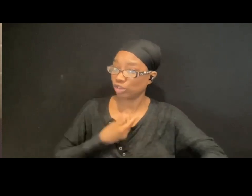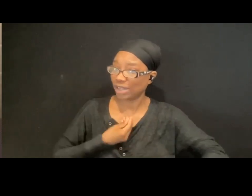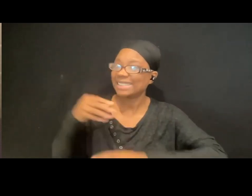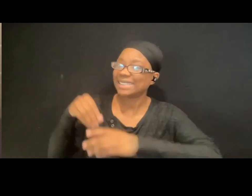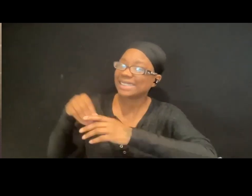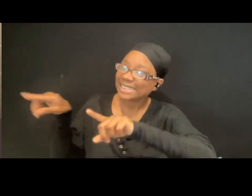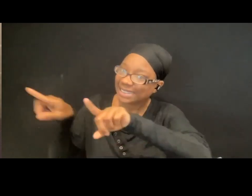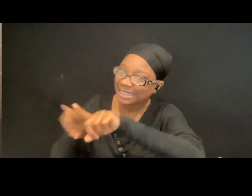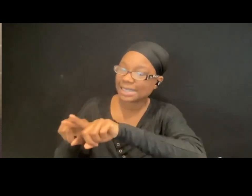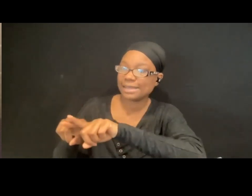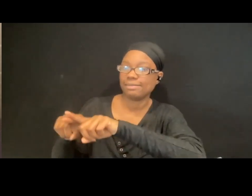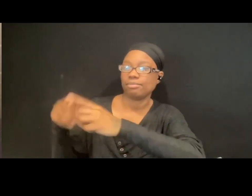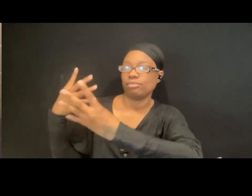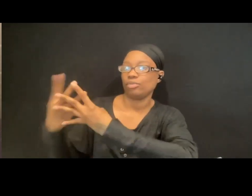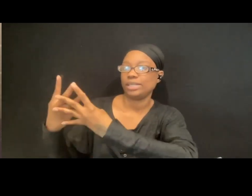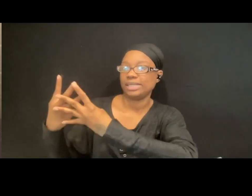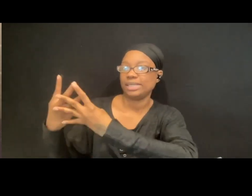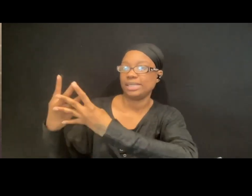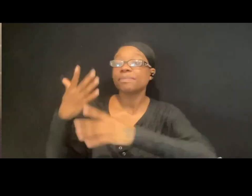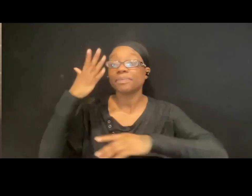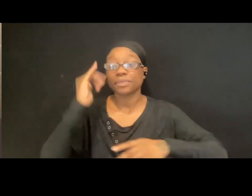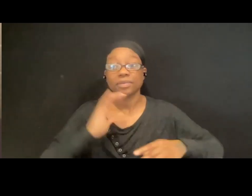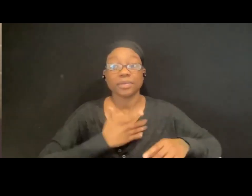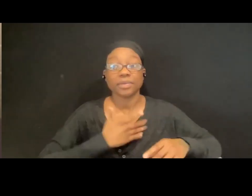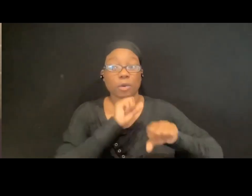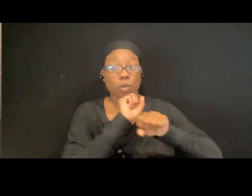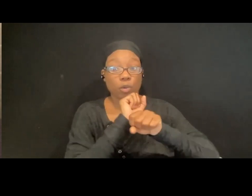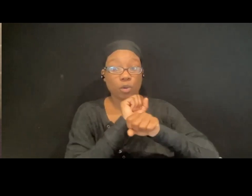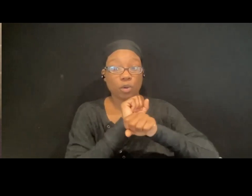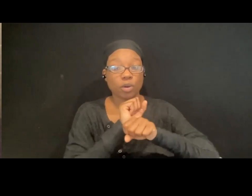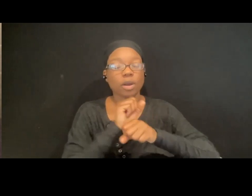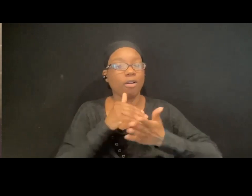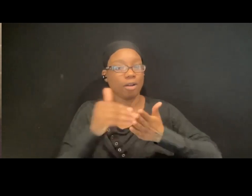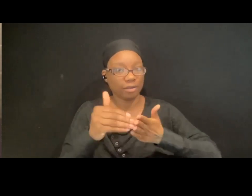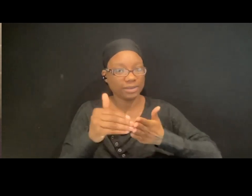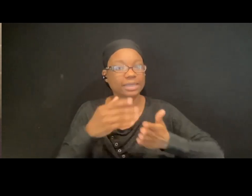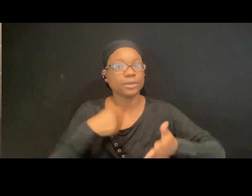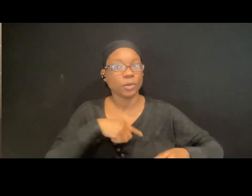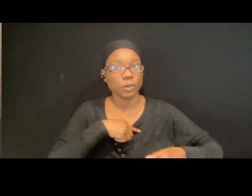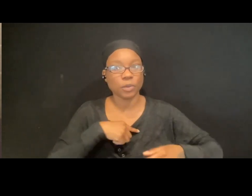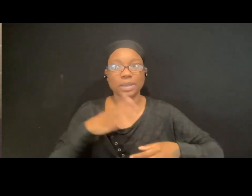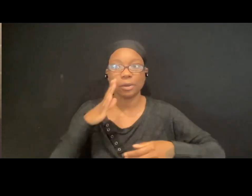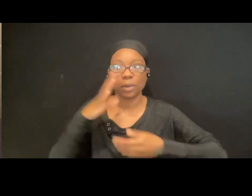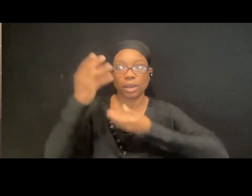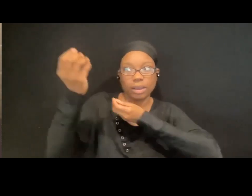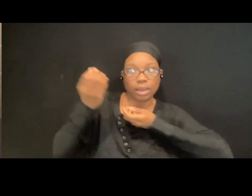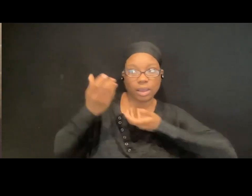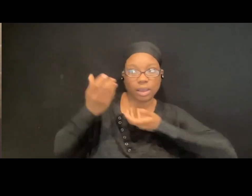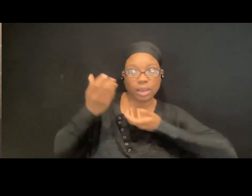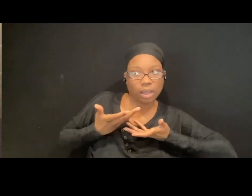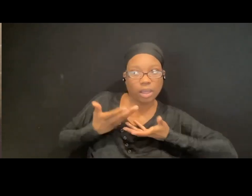facility. And then because of the work that we do, oftentimes we'll get some information from someone